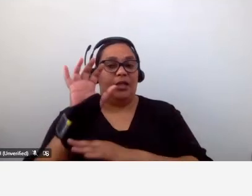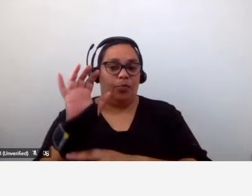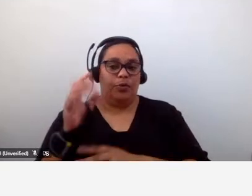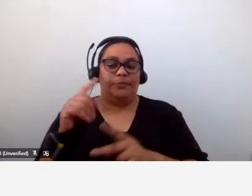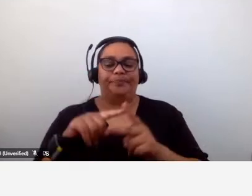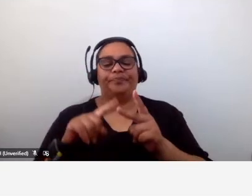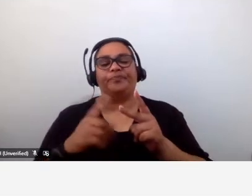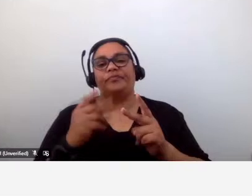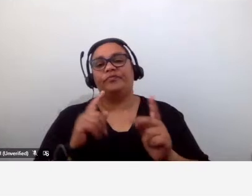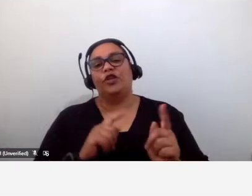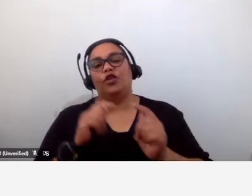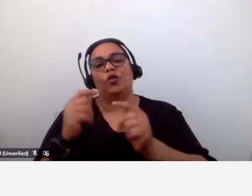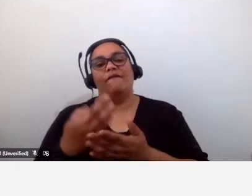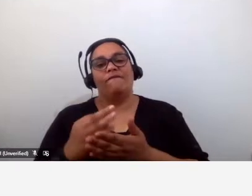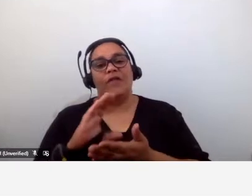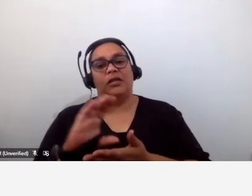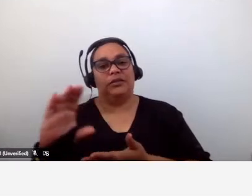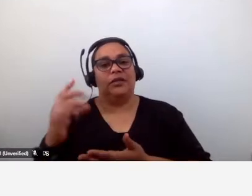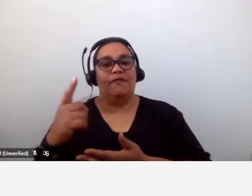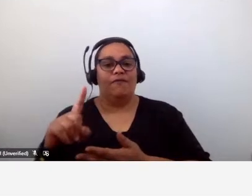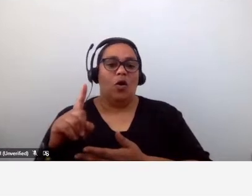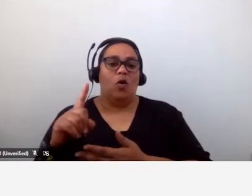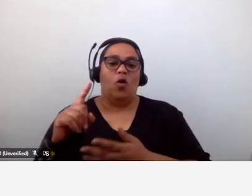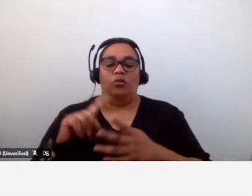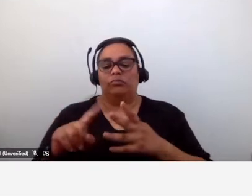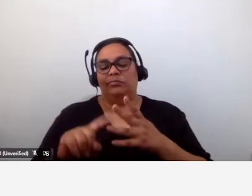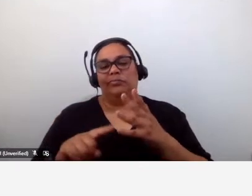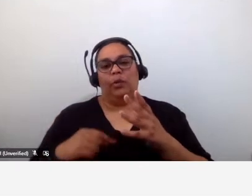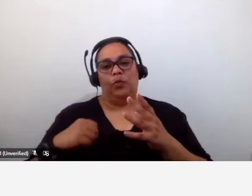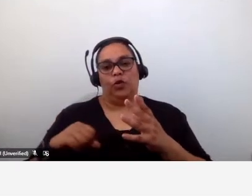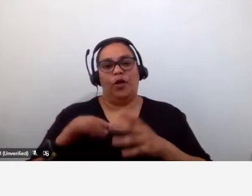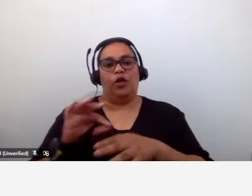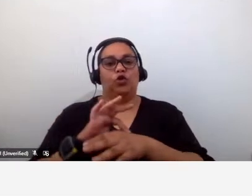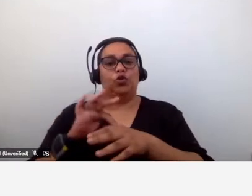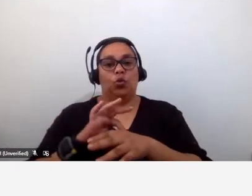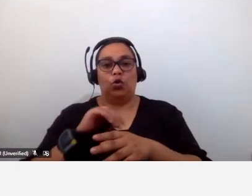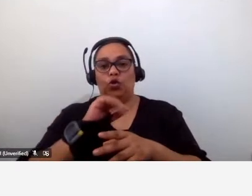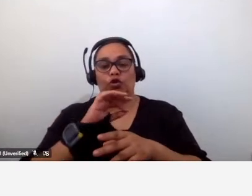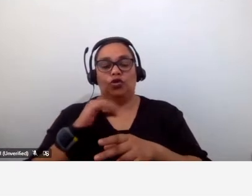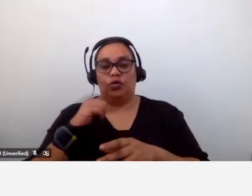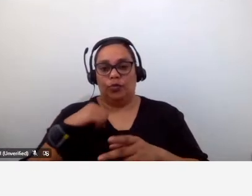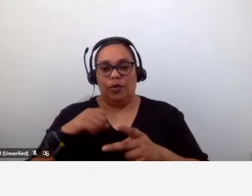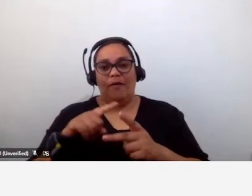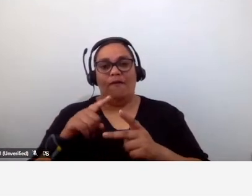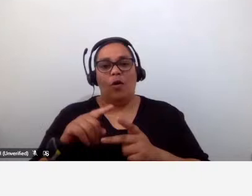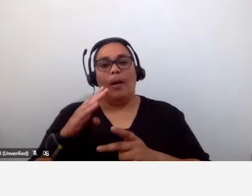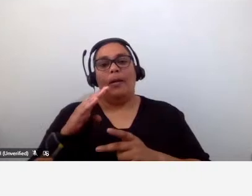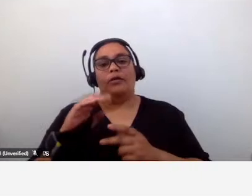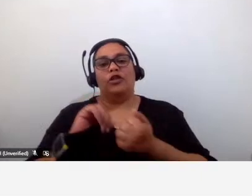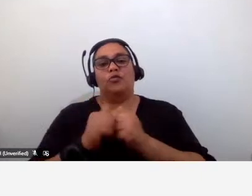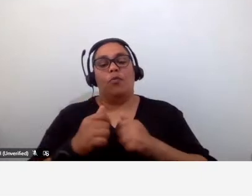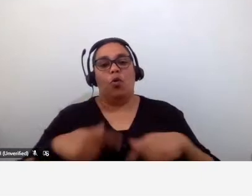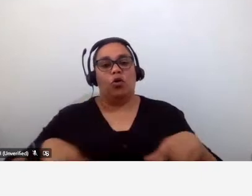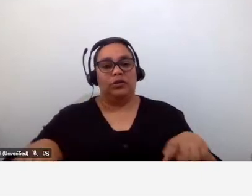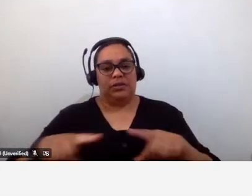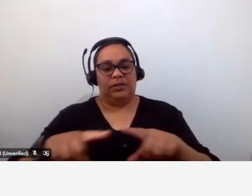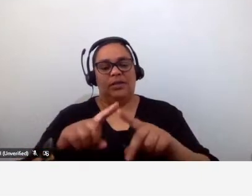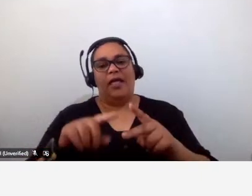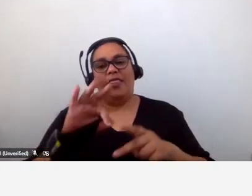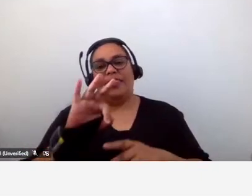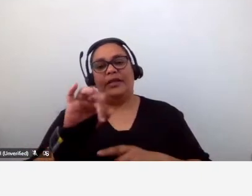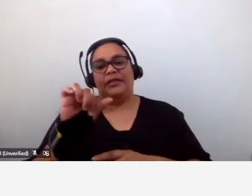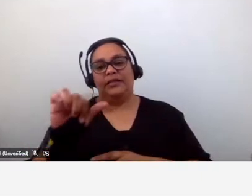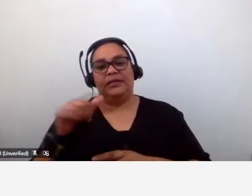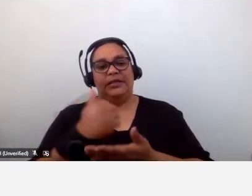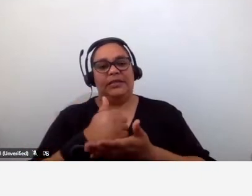also transferred funding to the following municipalities: George Municipality for the Blanco Sport Ground, and there was a